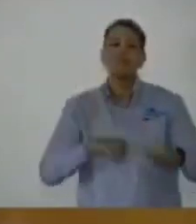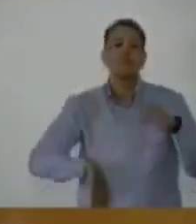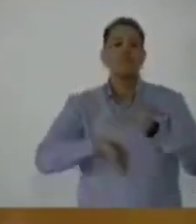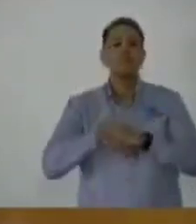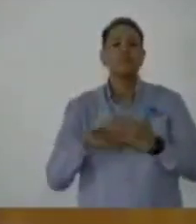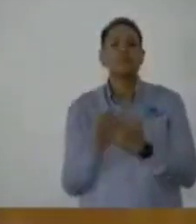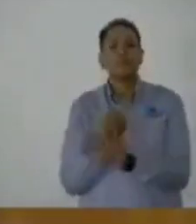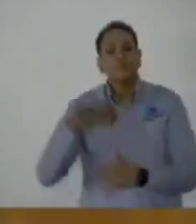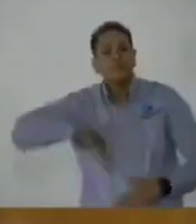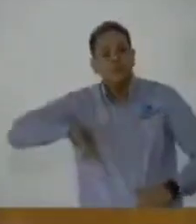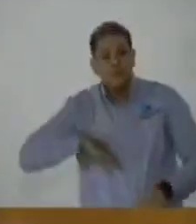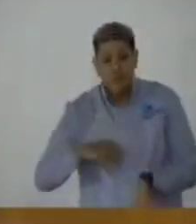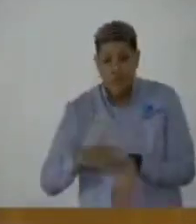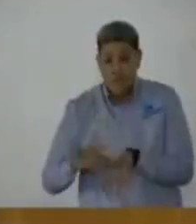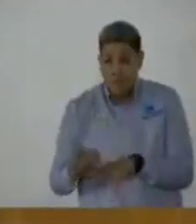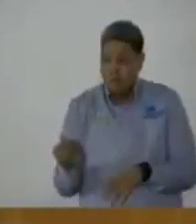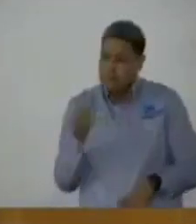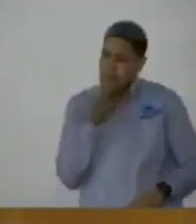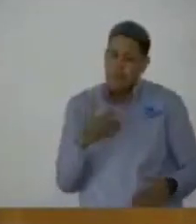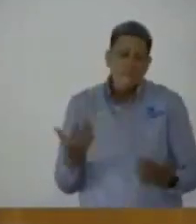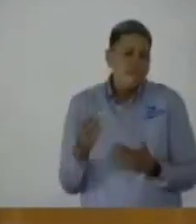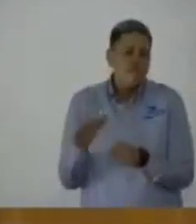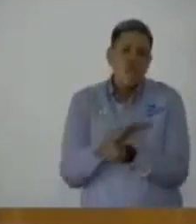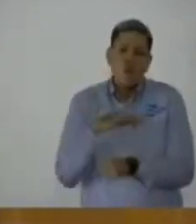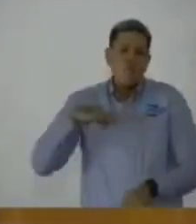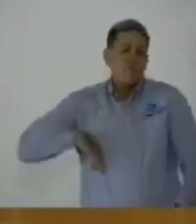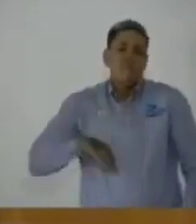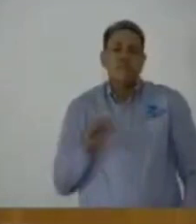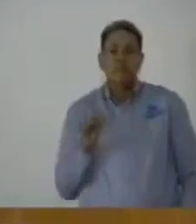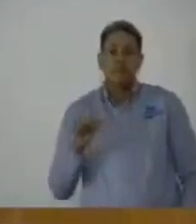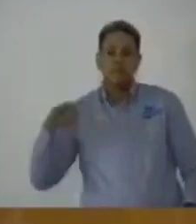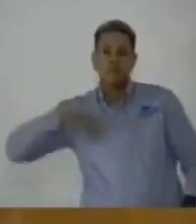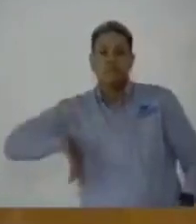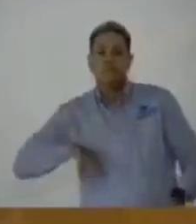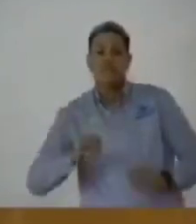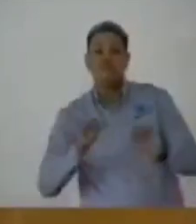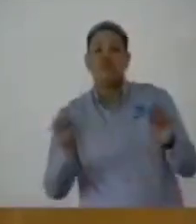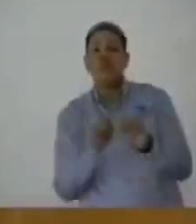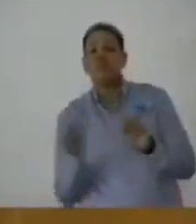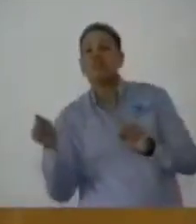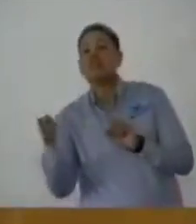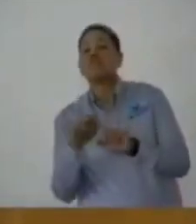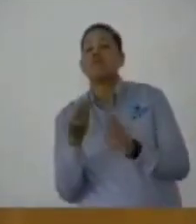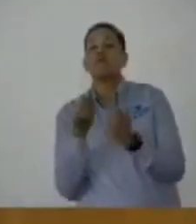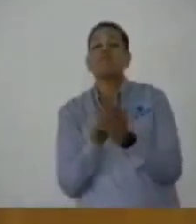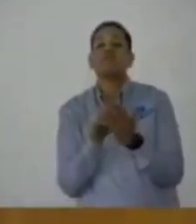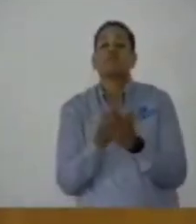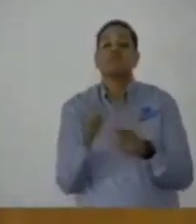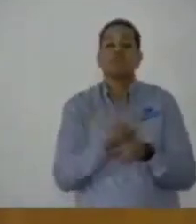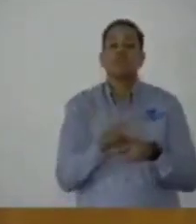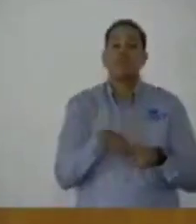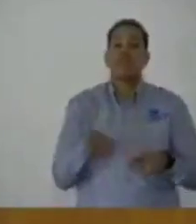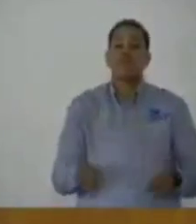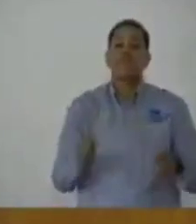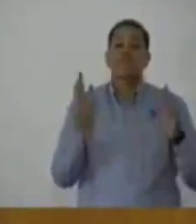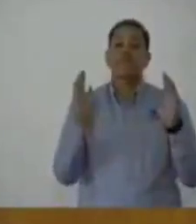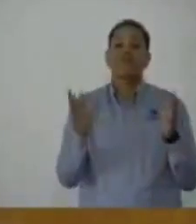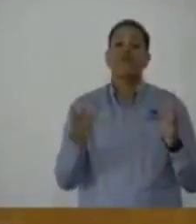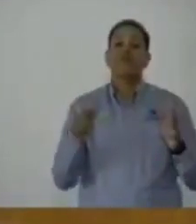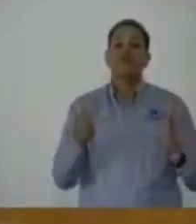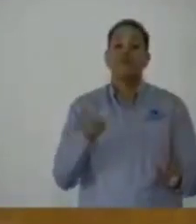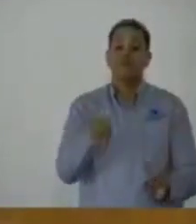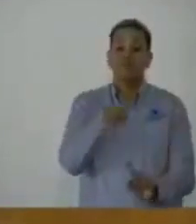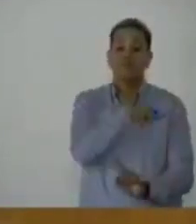benefits from the available funds, and no deviation from fiscal discipline as a